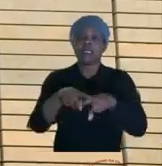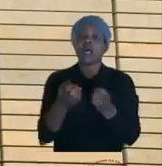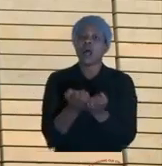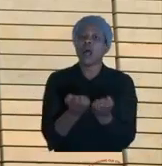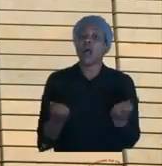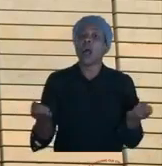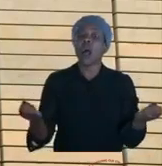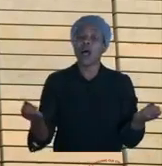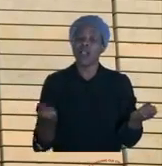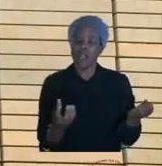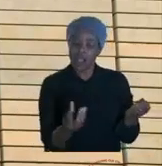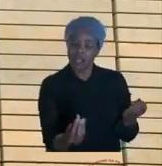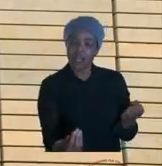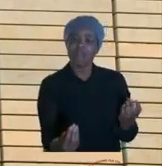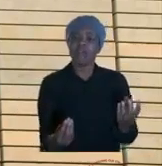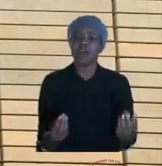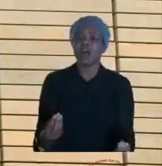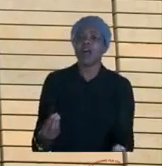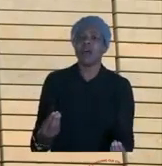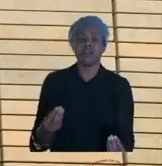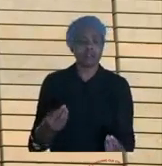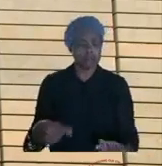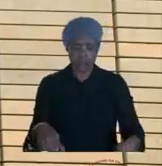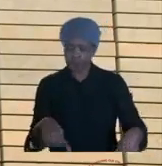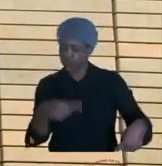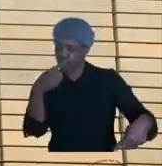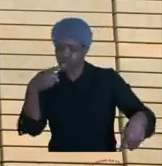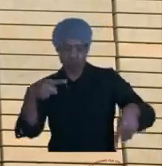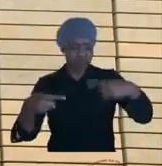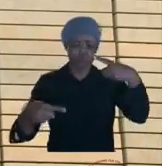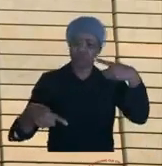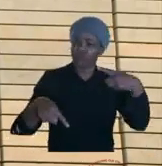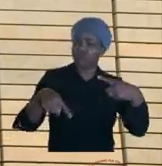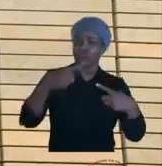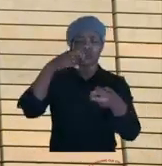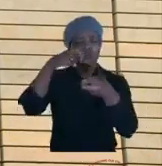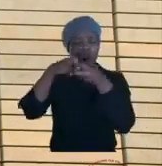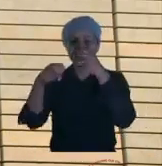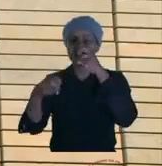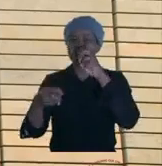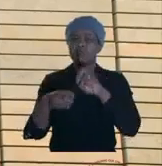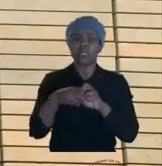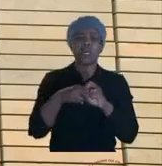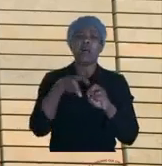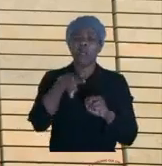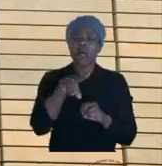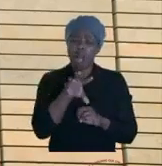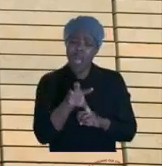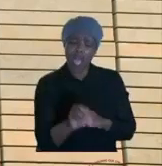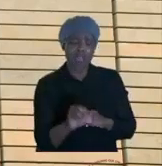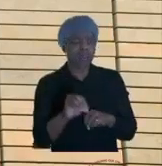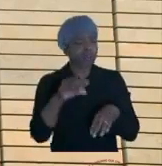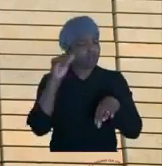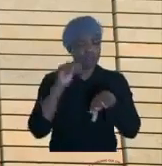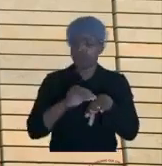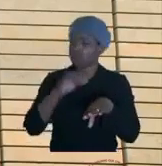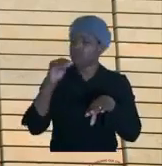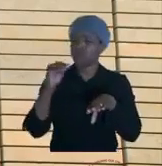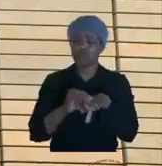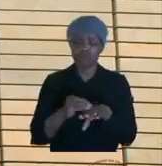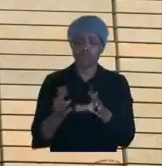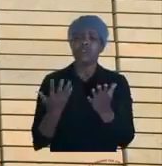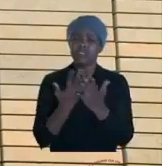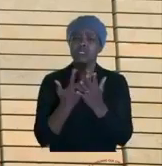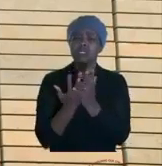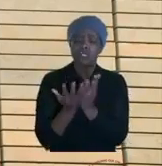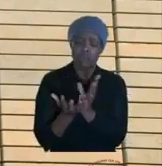is full of trials and tribulation. Earth is a place where mosquito bites can kill.